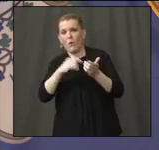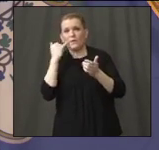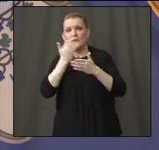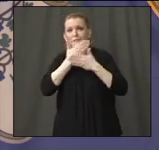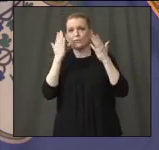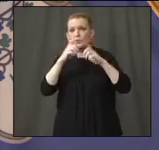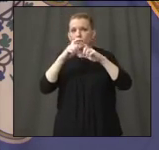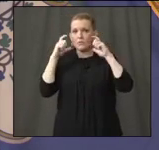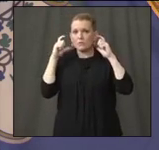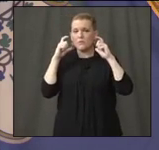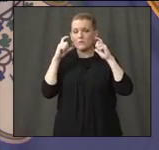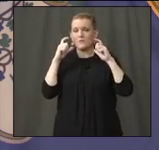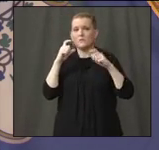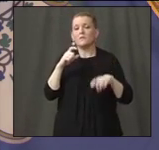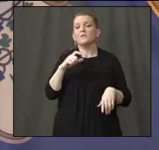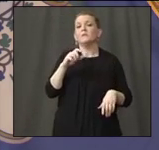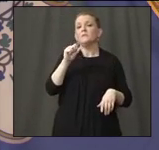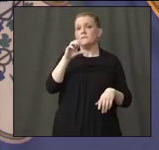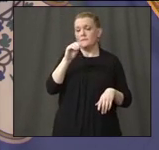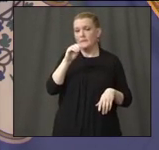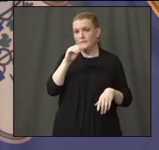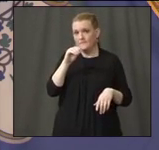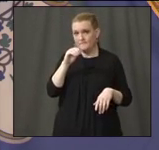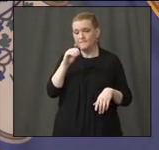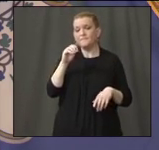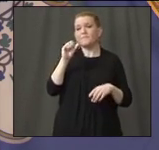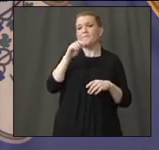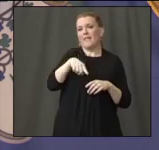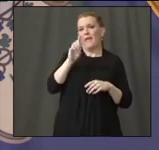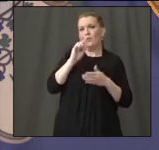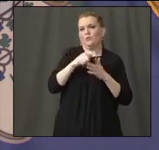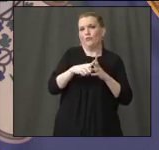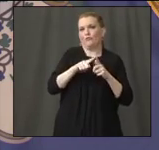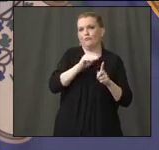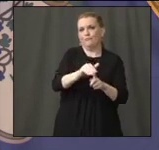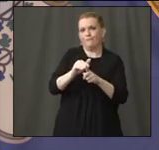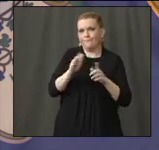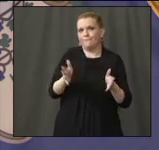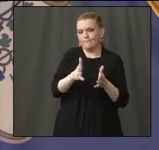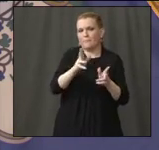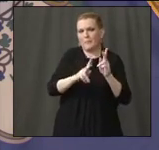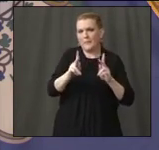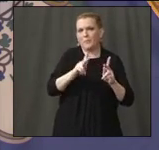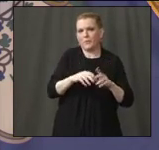32,429 users of How We Feel app, up 16,000 since yesterday.